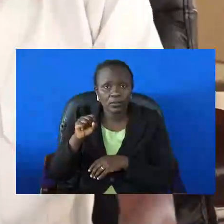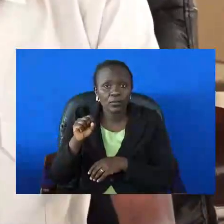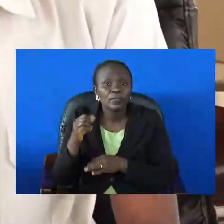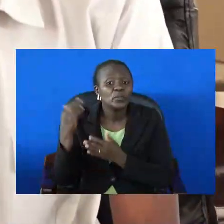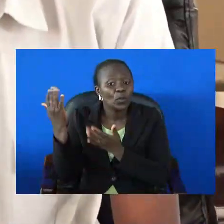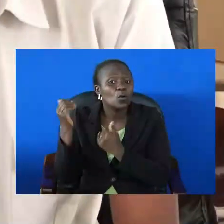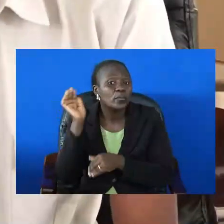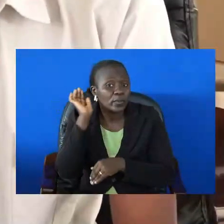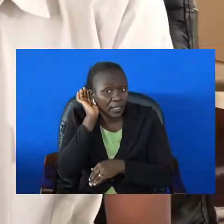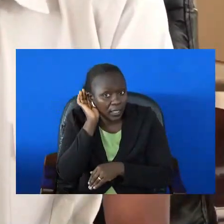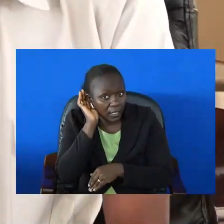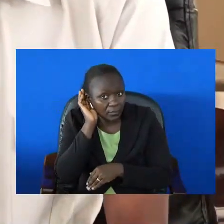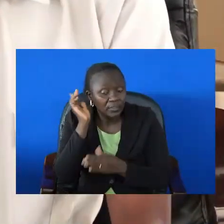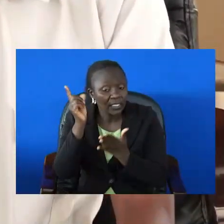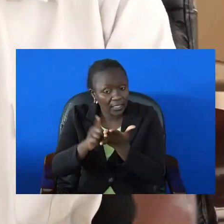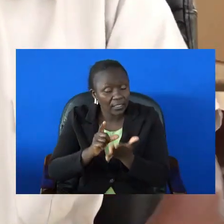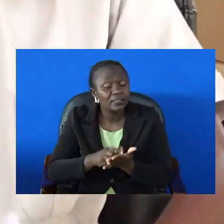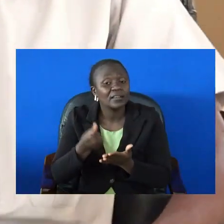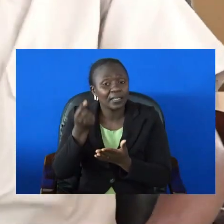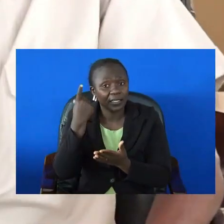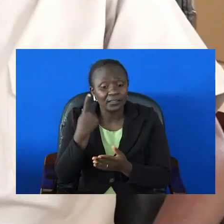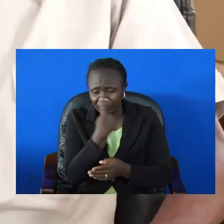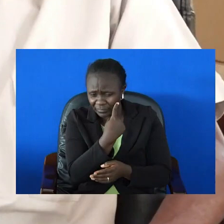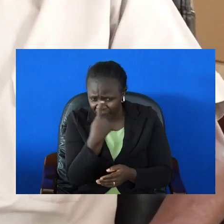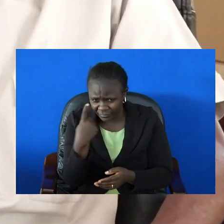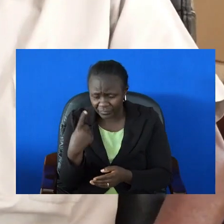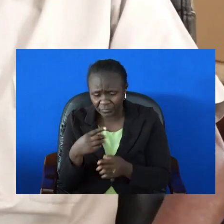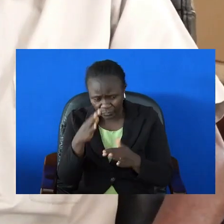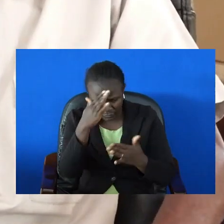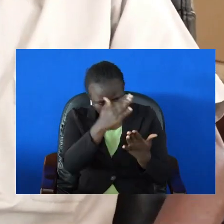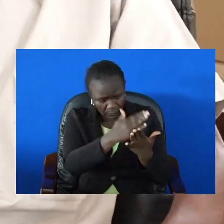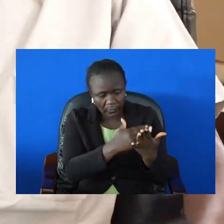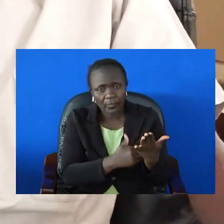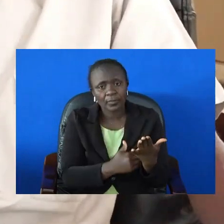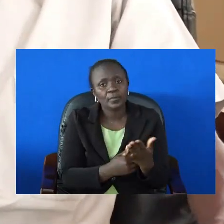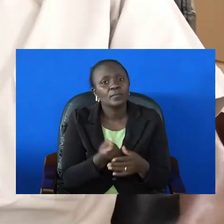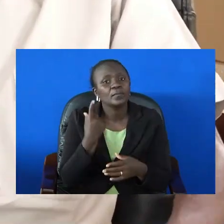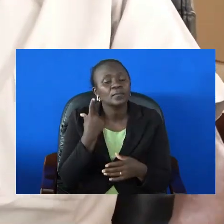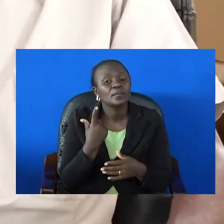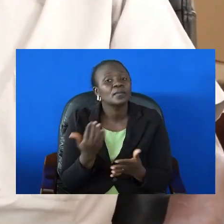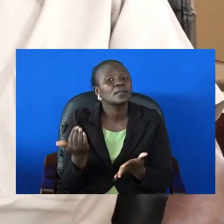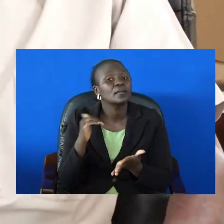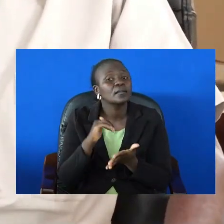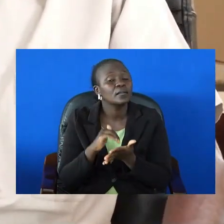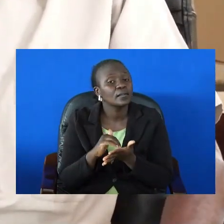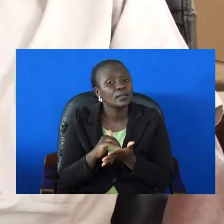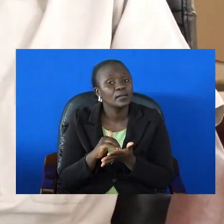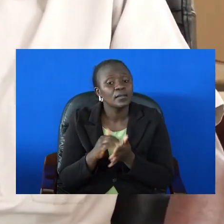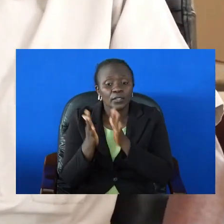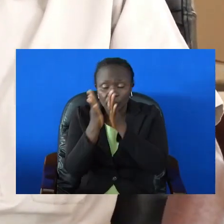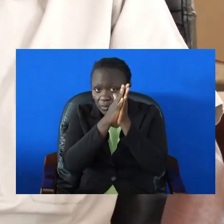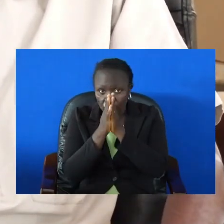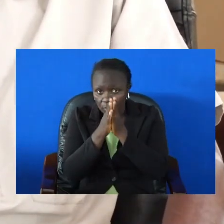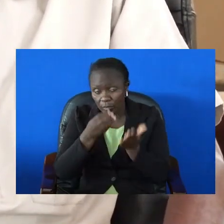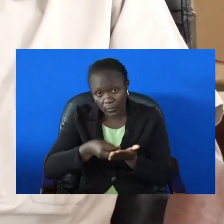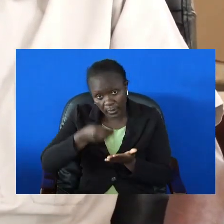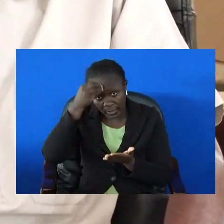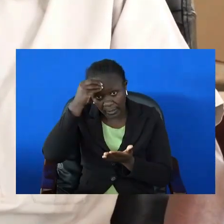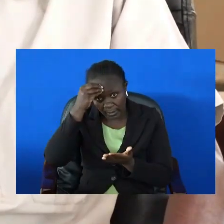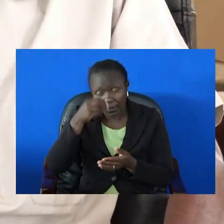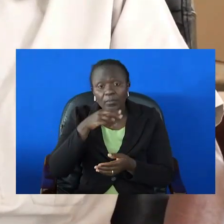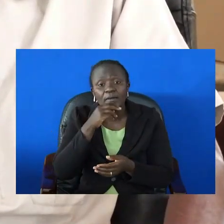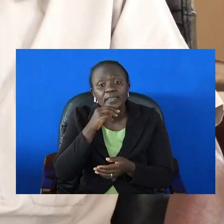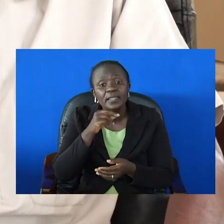I hope you have heard that lesson and you have understood each and everything about it. And in this story, we learn about